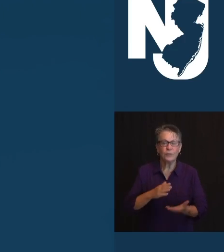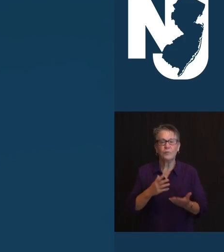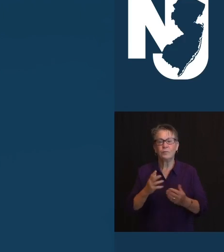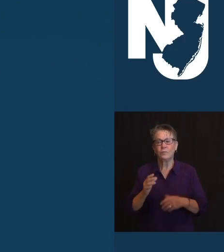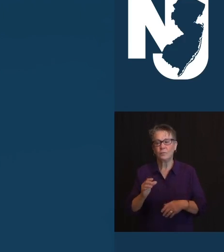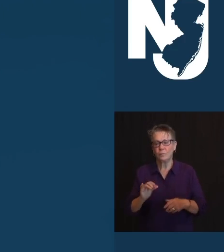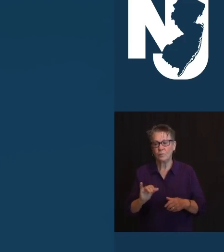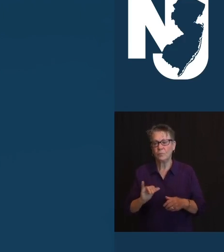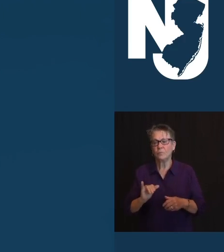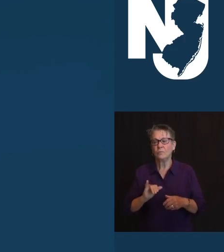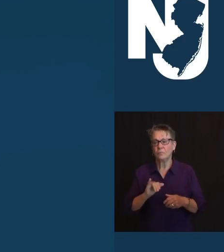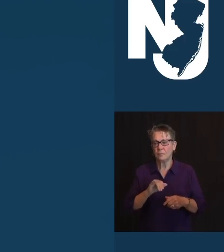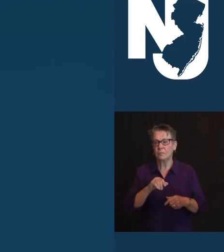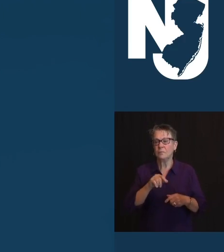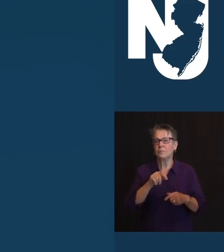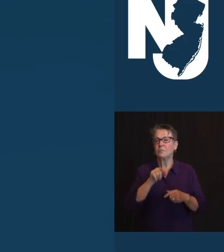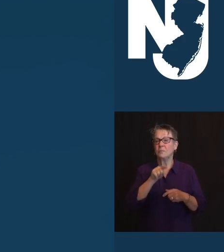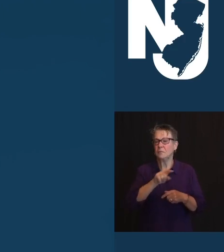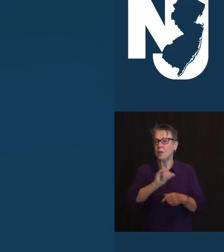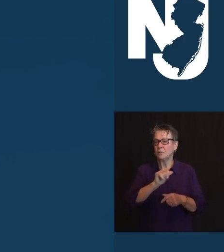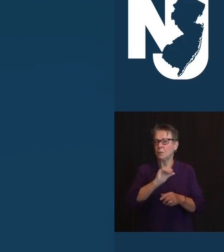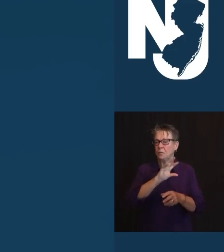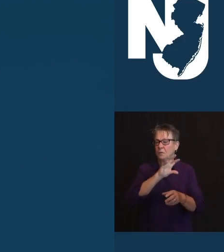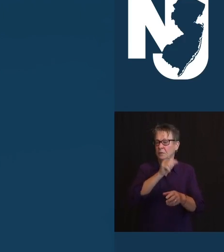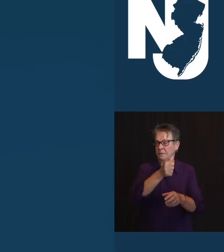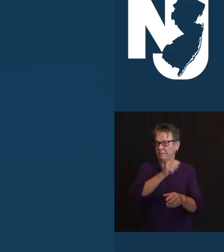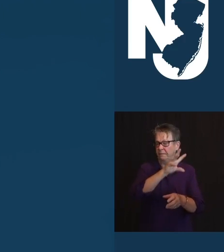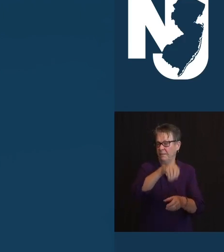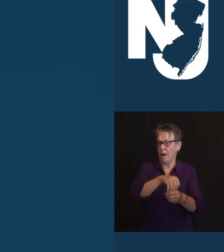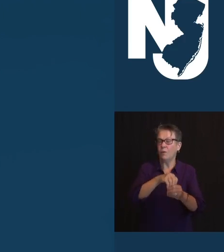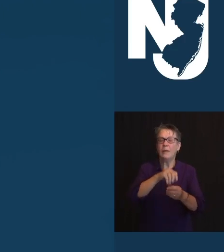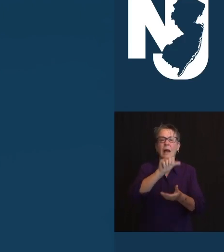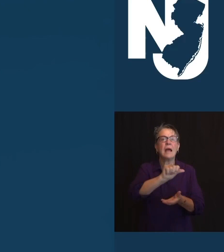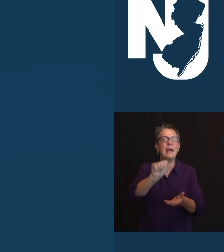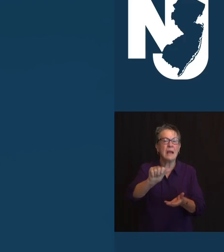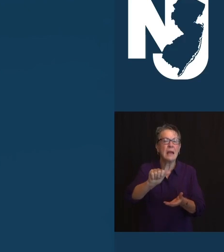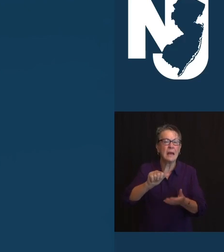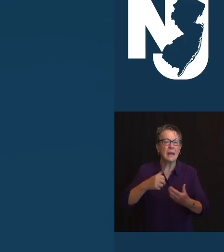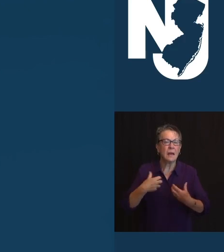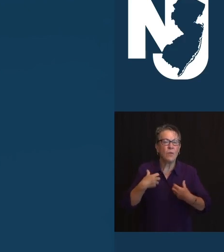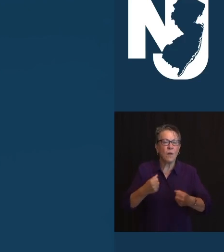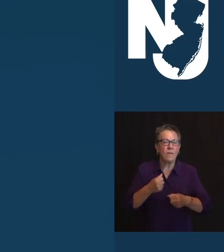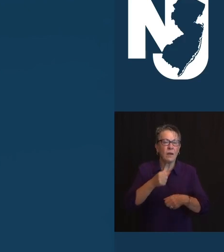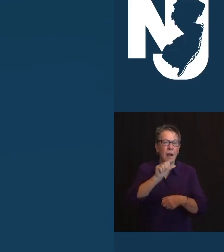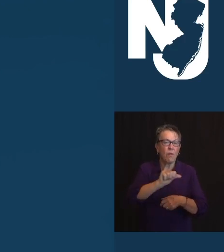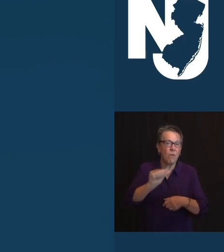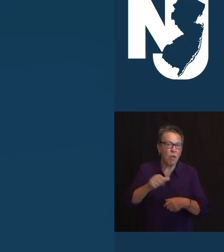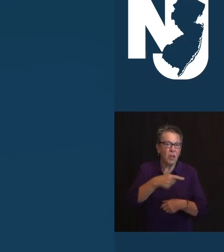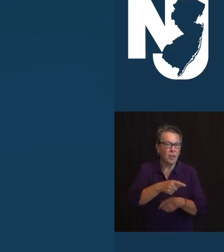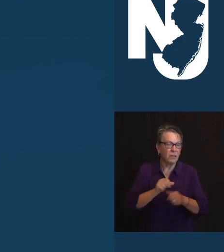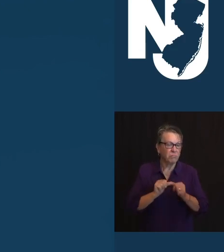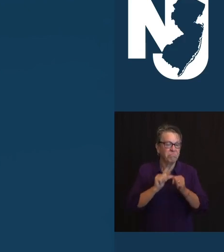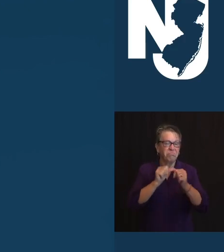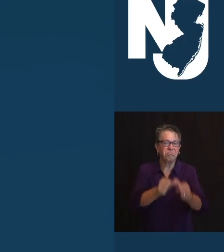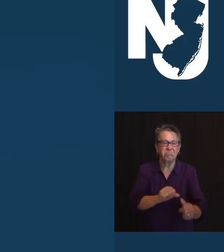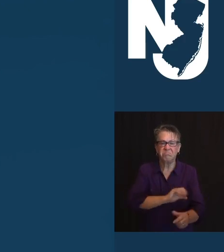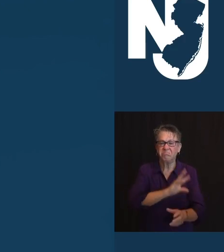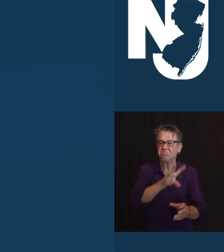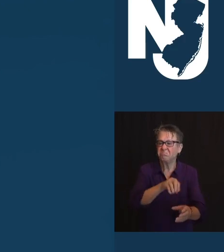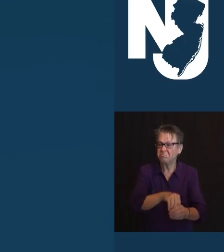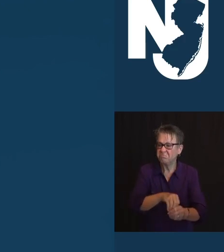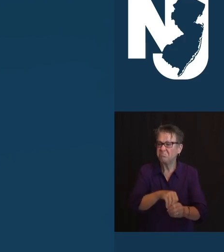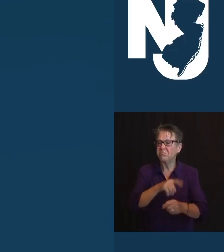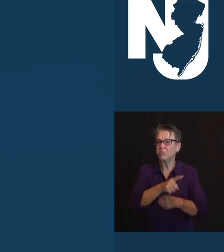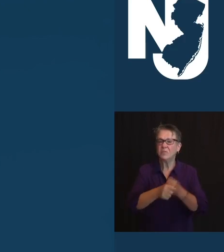was a member and former president of the foundation board for Newbridge Medical Center, which not only presented him with his Lifetime Achievement Award